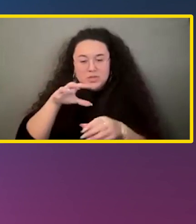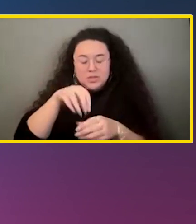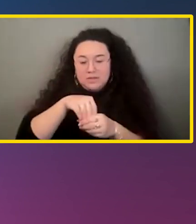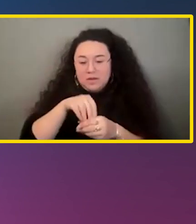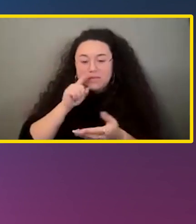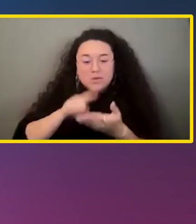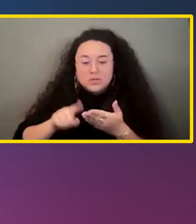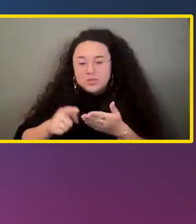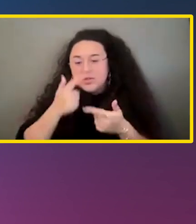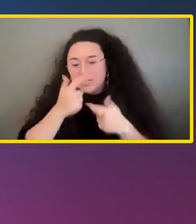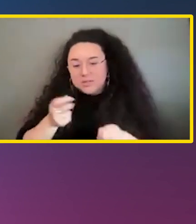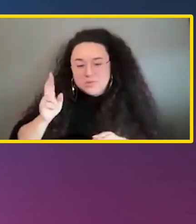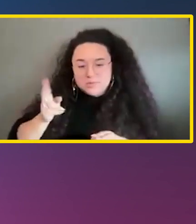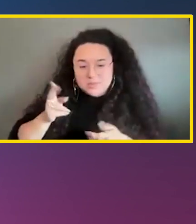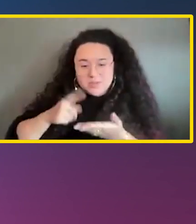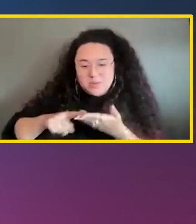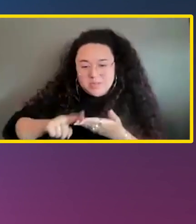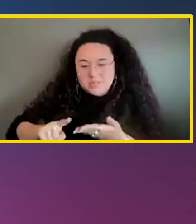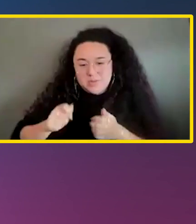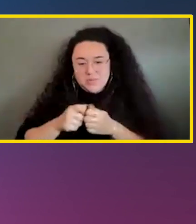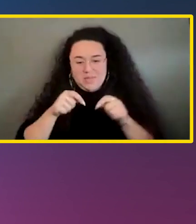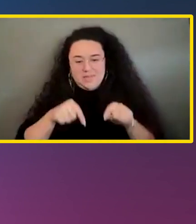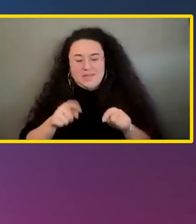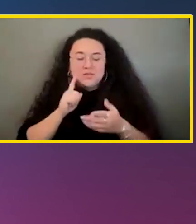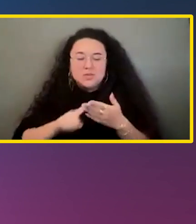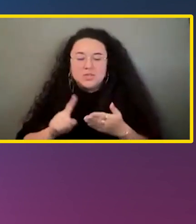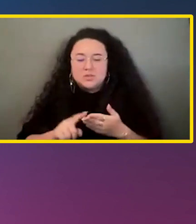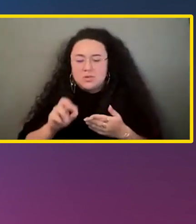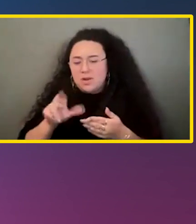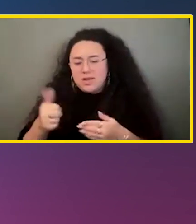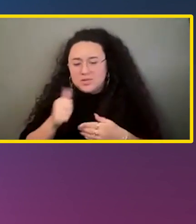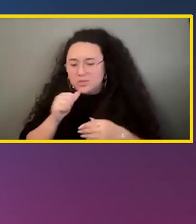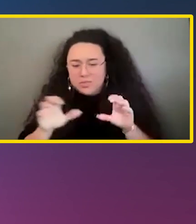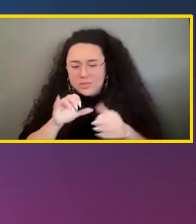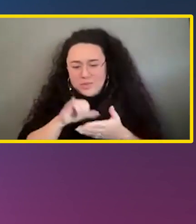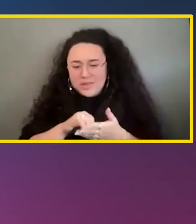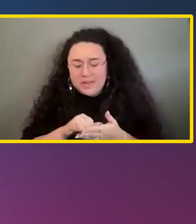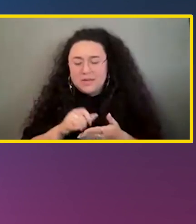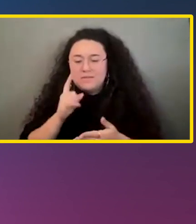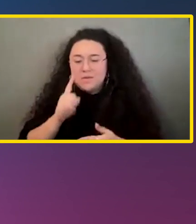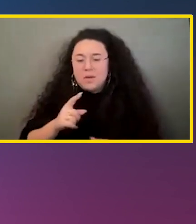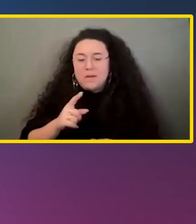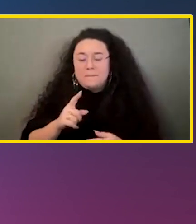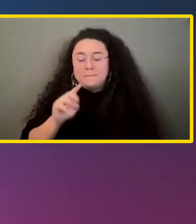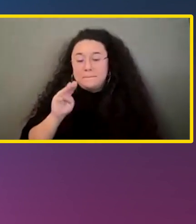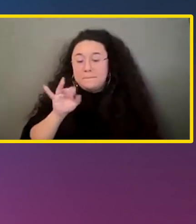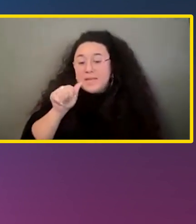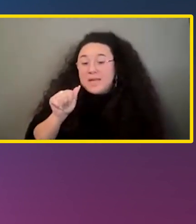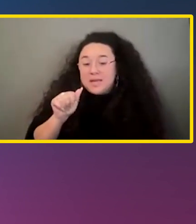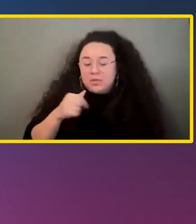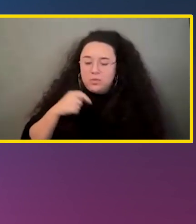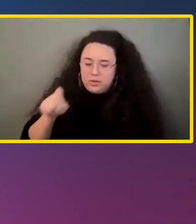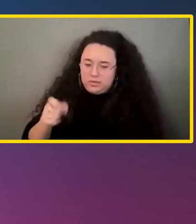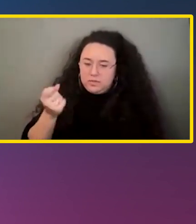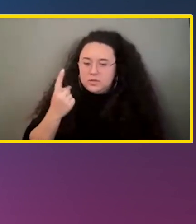research, because of the history that you've had with said research, or else you wouldn't be doing it. So when it comes to media, we need to understand that no